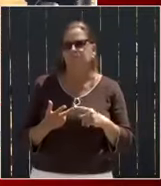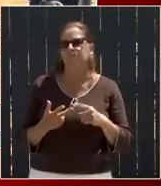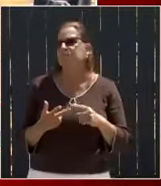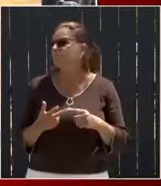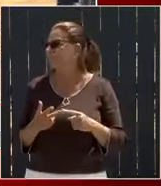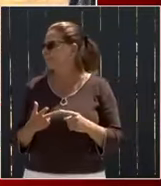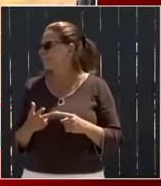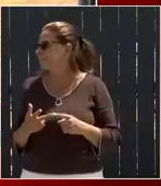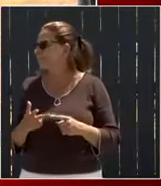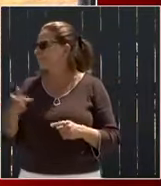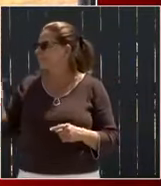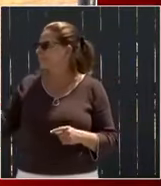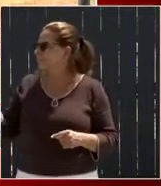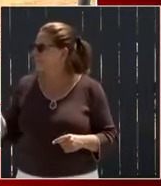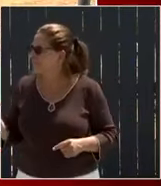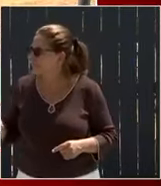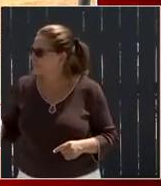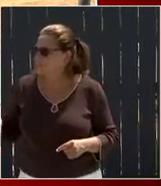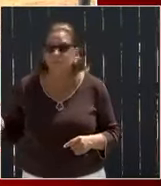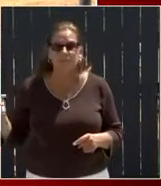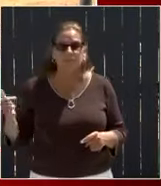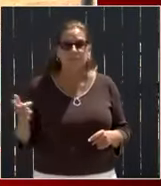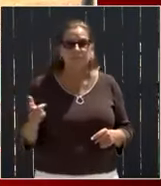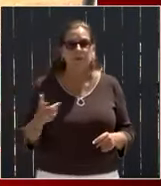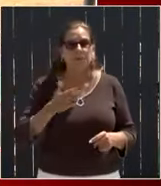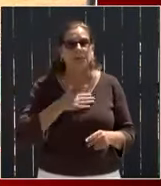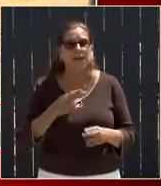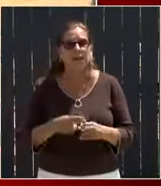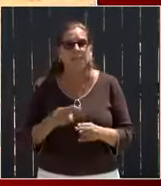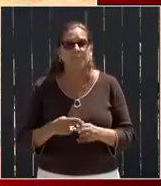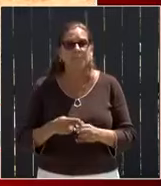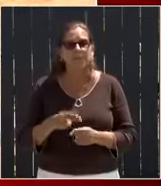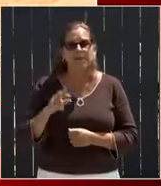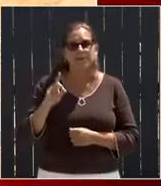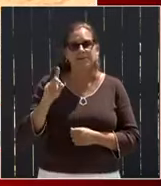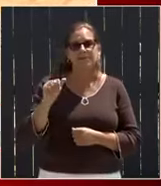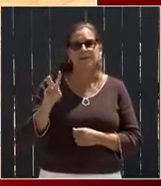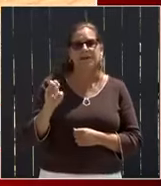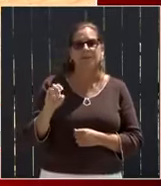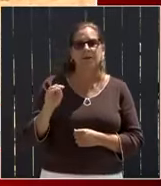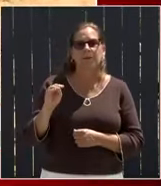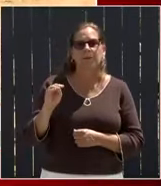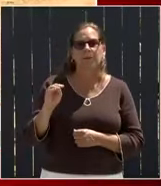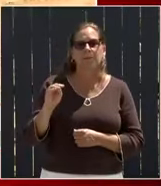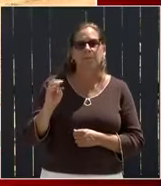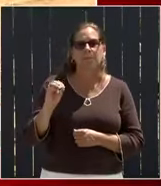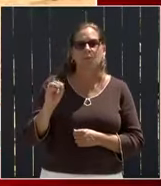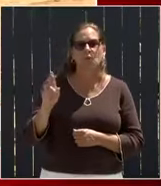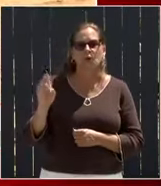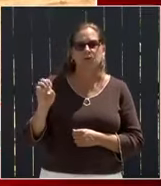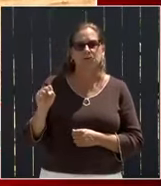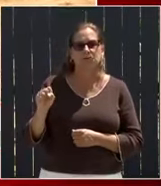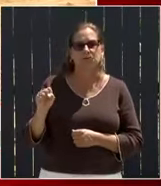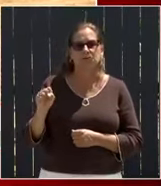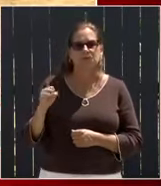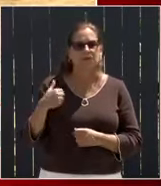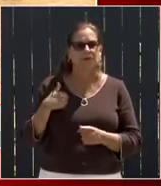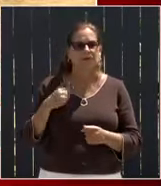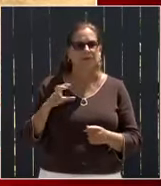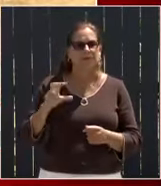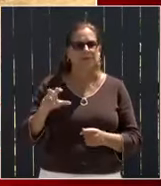Good morning, everyone. My name is David Morris, and I'm the general partner of DCRC Skyland. We've invested $58.5